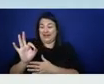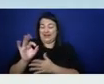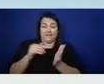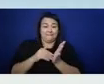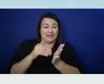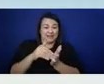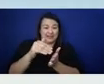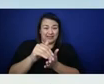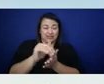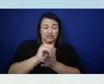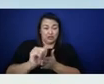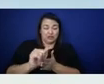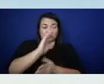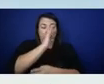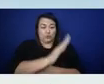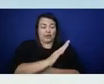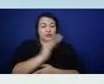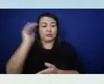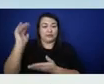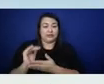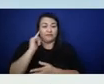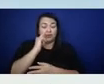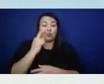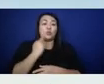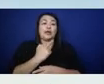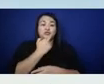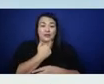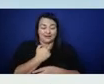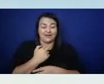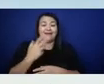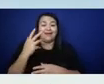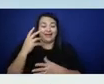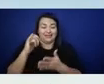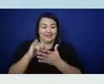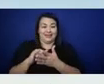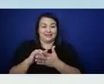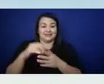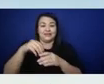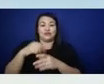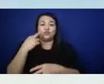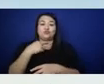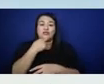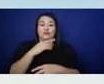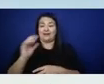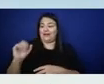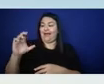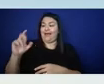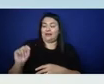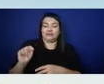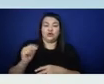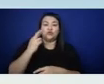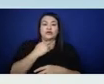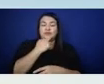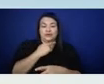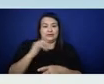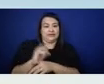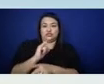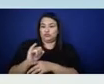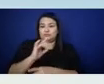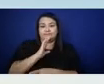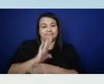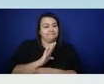minority-owned businesses that have been disproportionately devastated by the pandemic. Restaurants, the bill will provide an